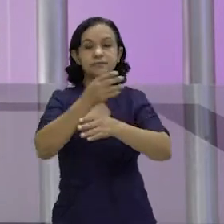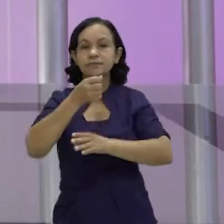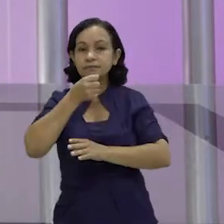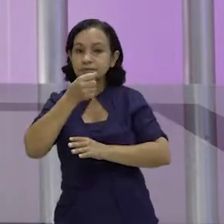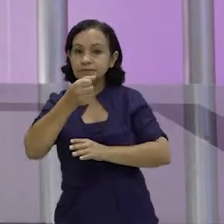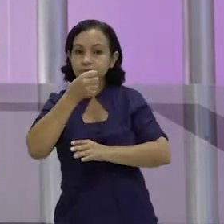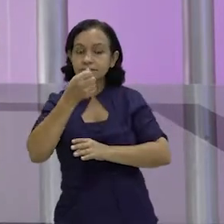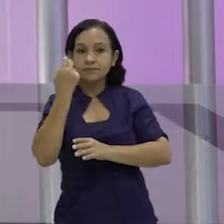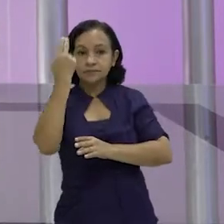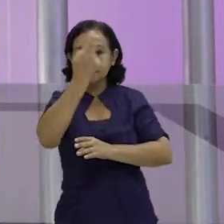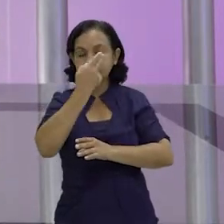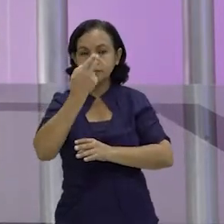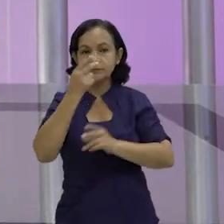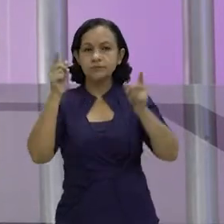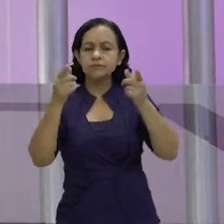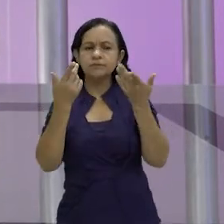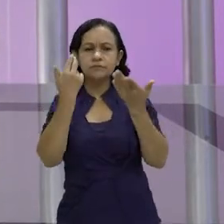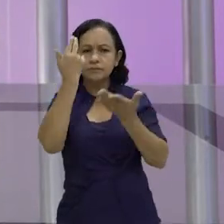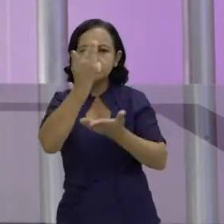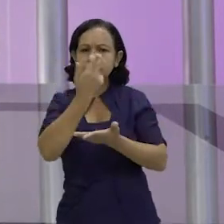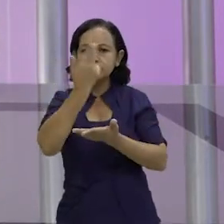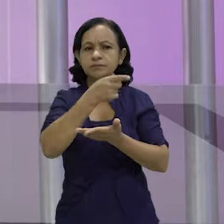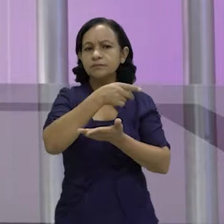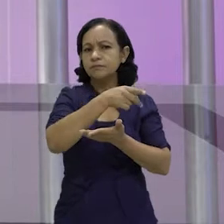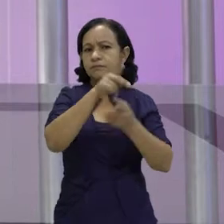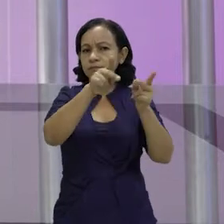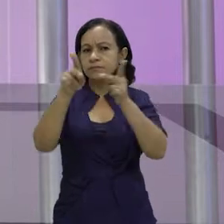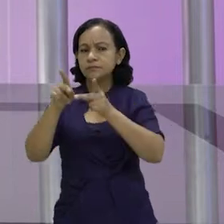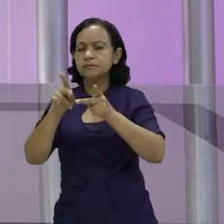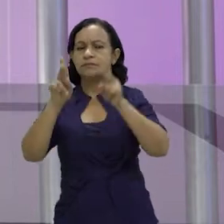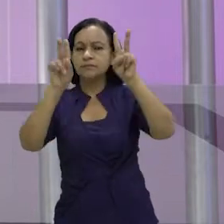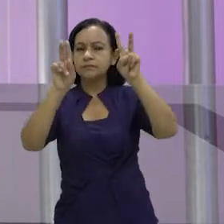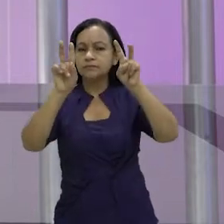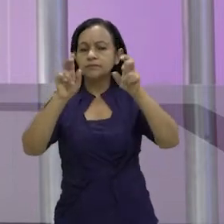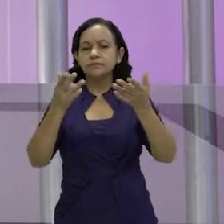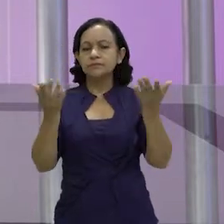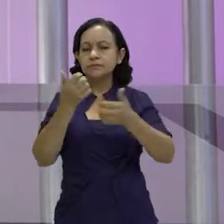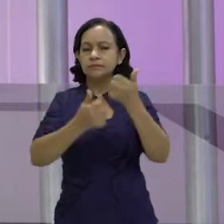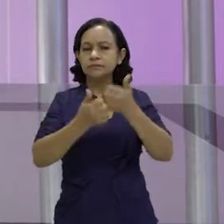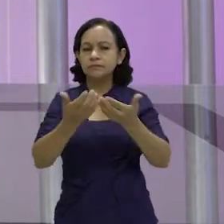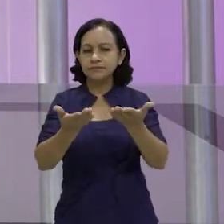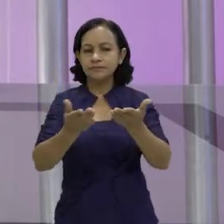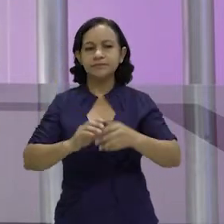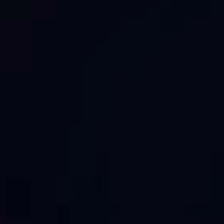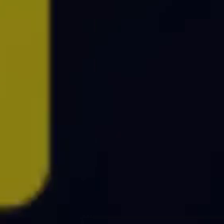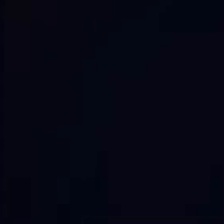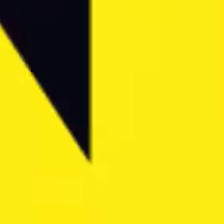central we will leave a survey about the opinion of the population in relation to this problem. Let's see.